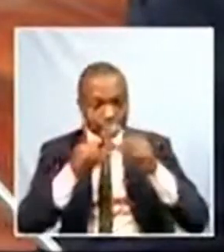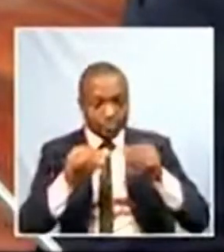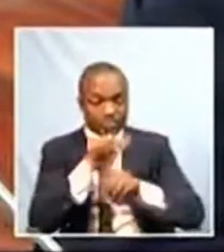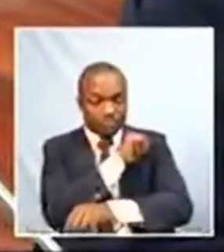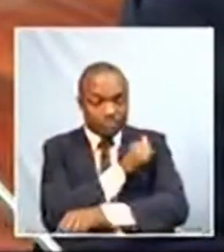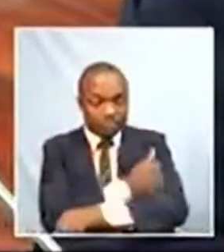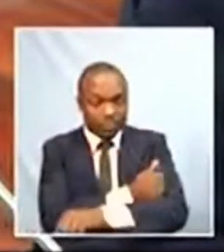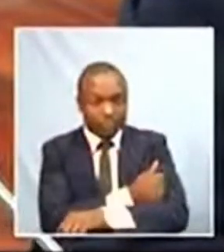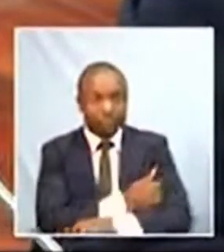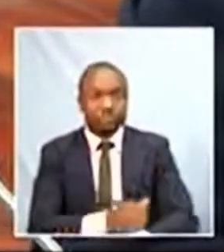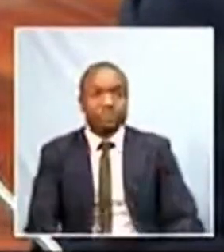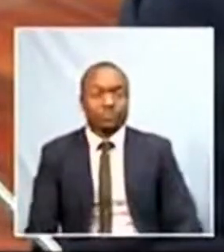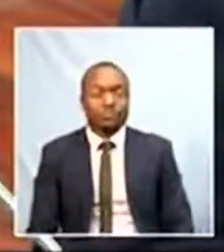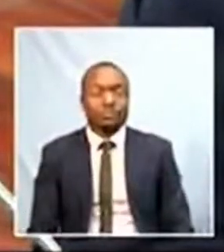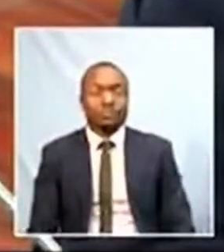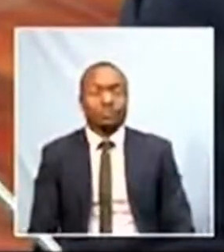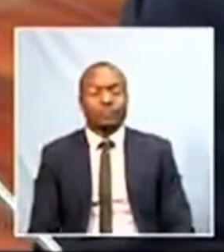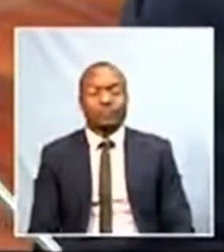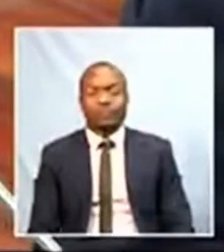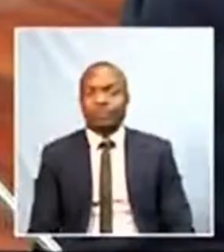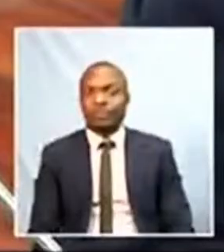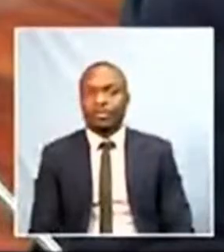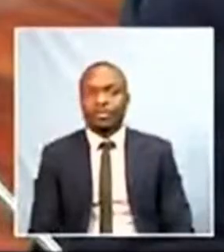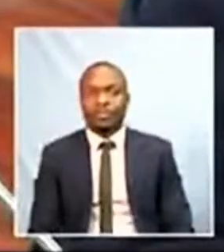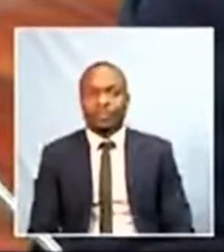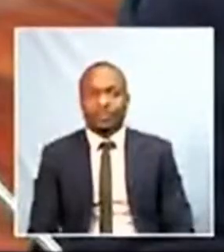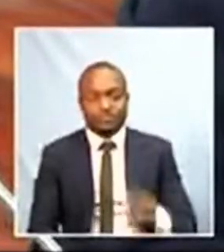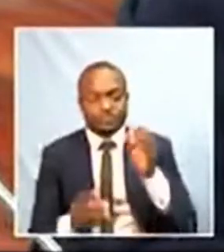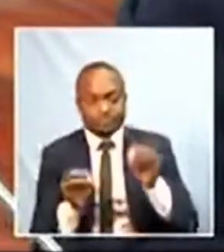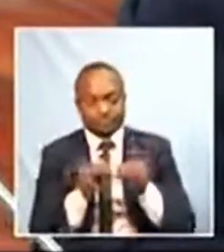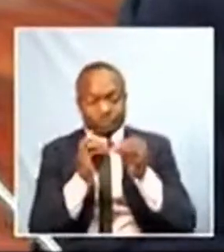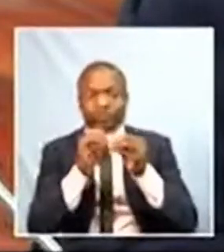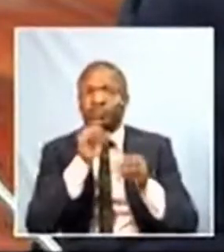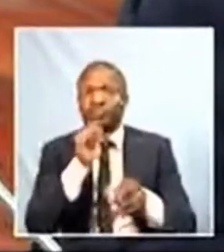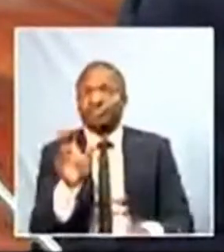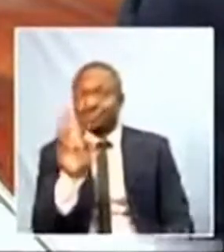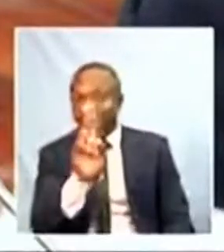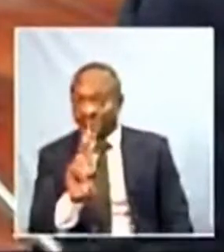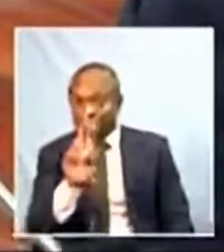Appendix 2, the total unspent funds.